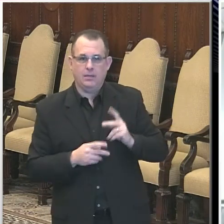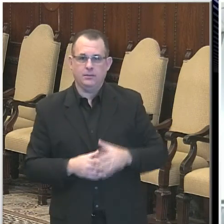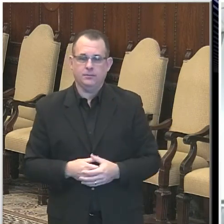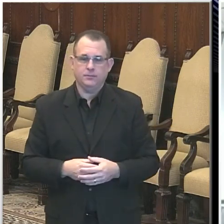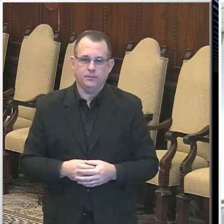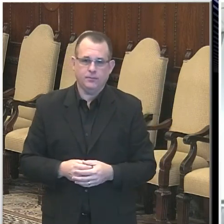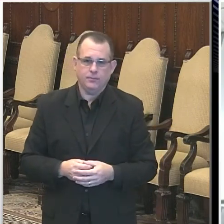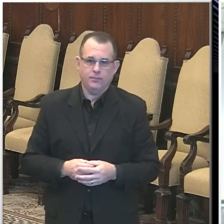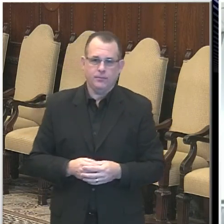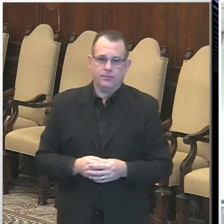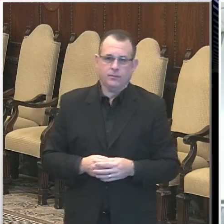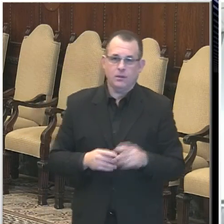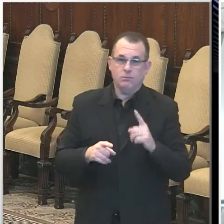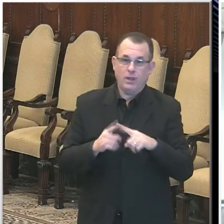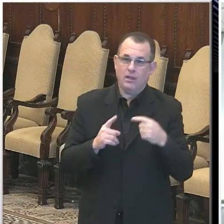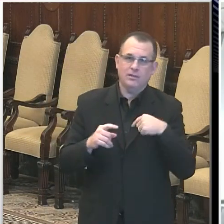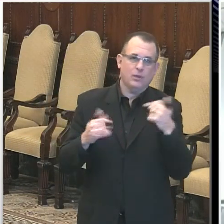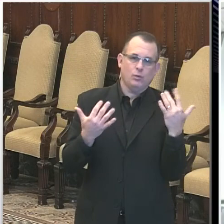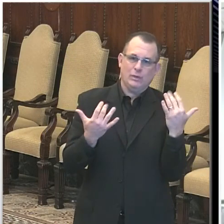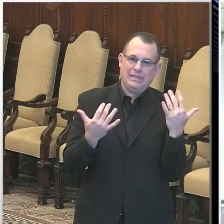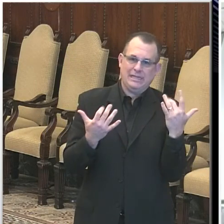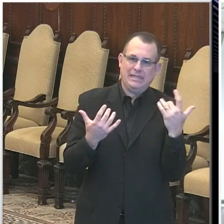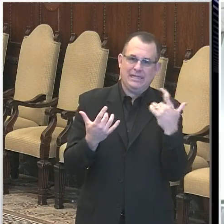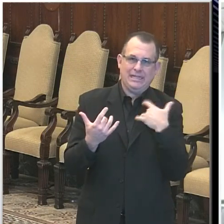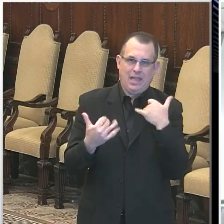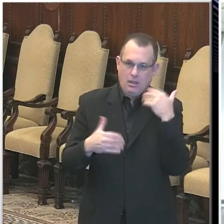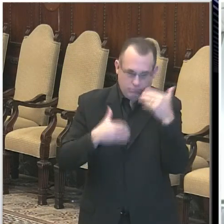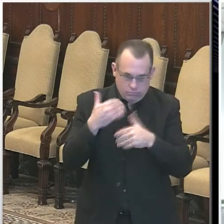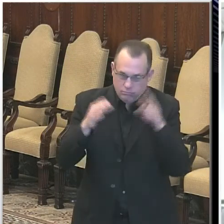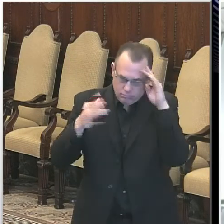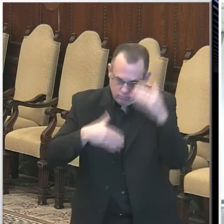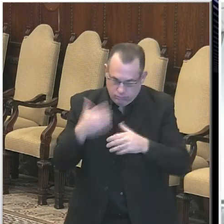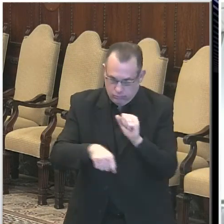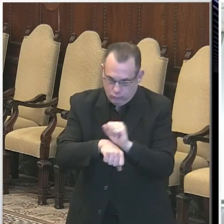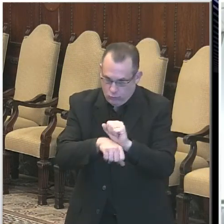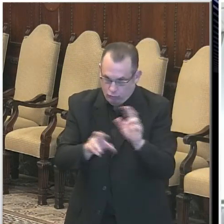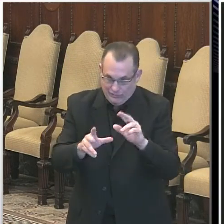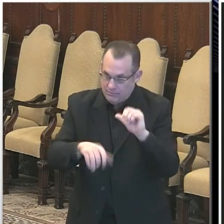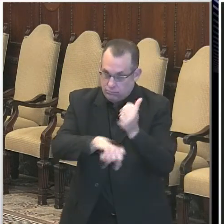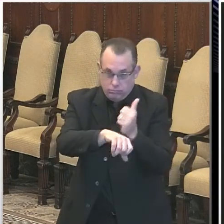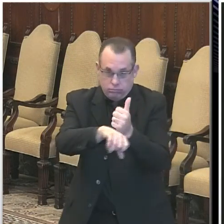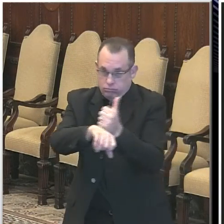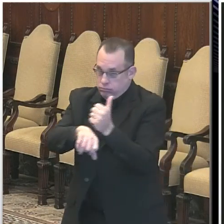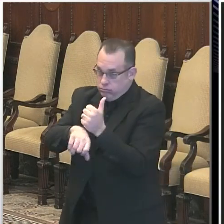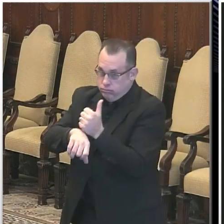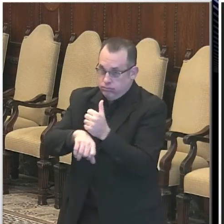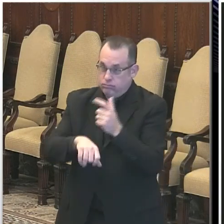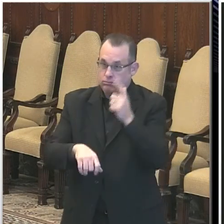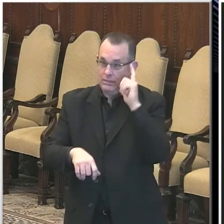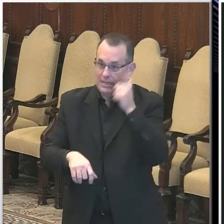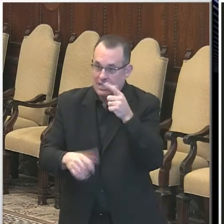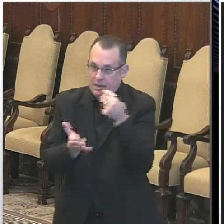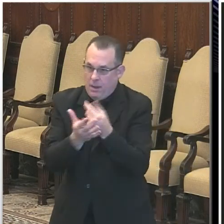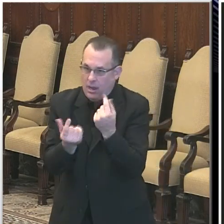up in a timely way to protect our healthcare system overall. All right. Thank you, guys.